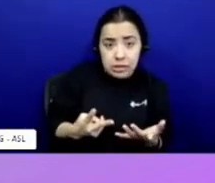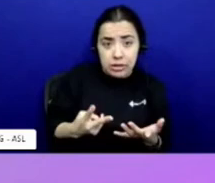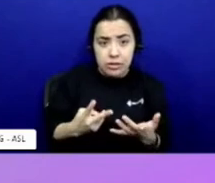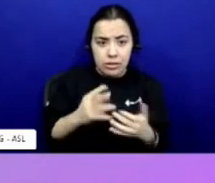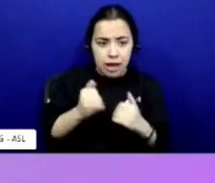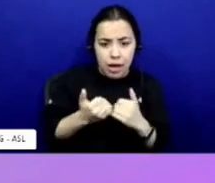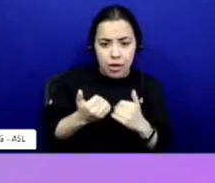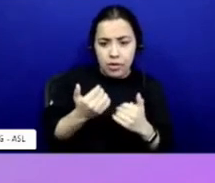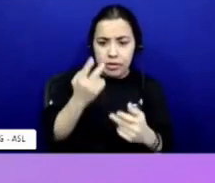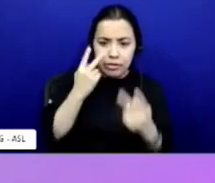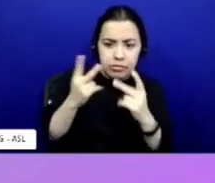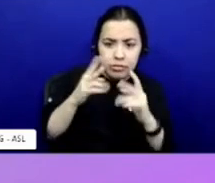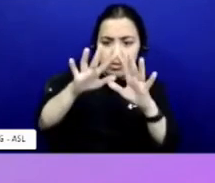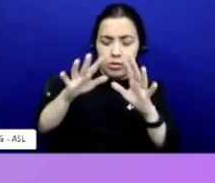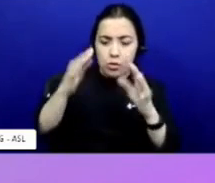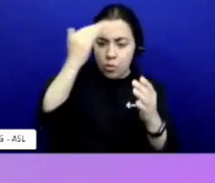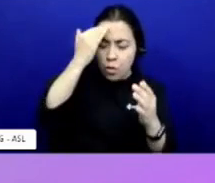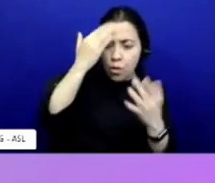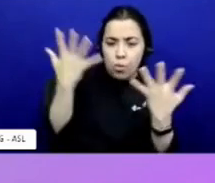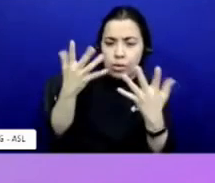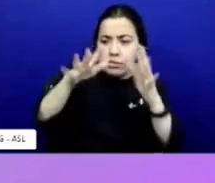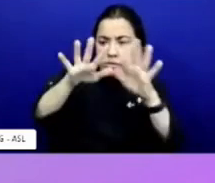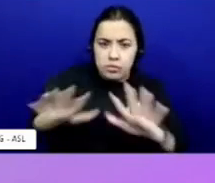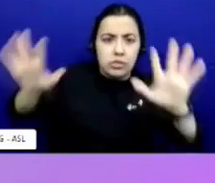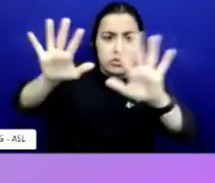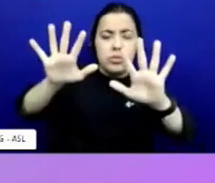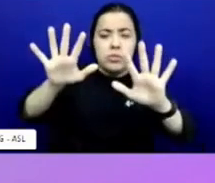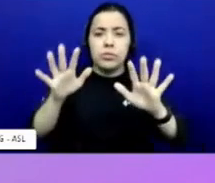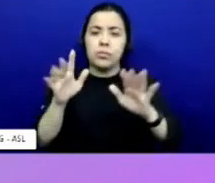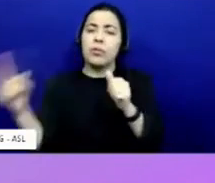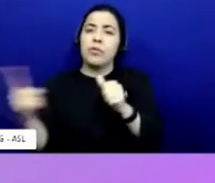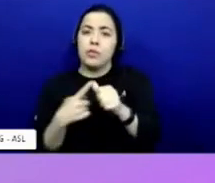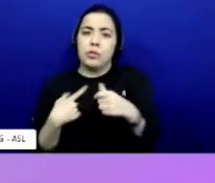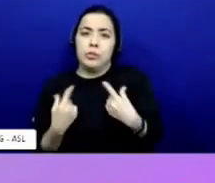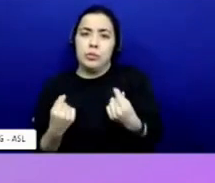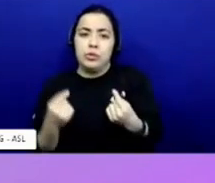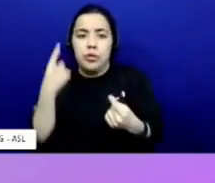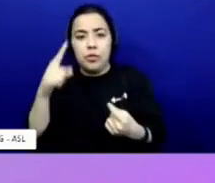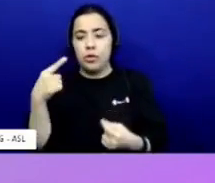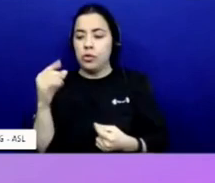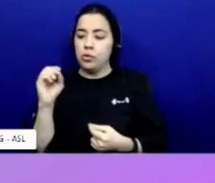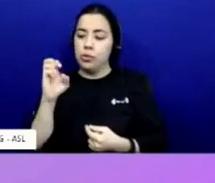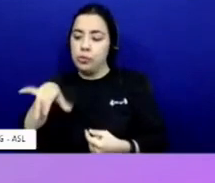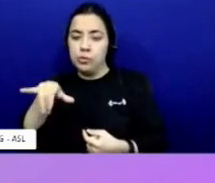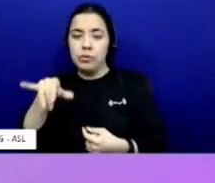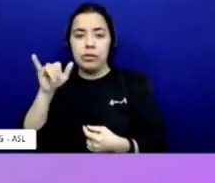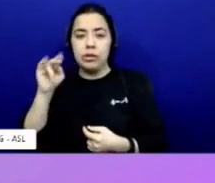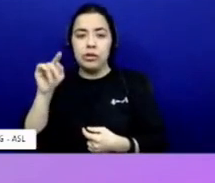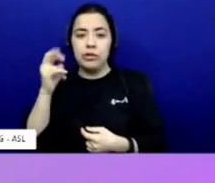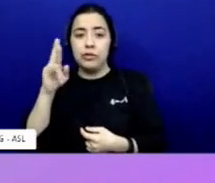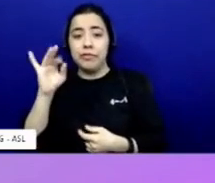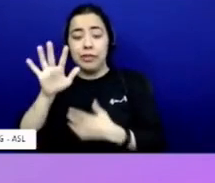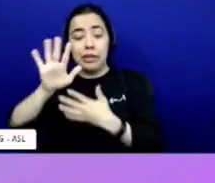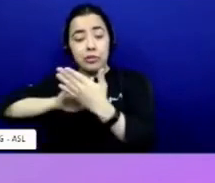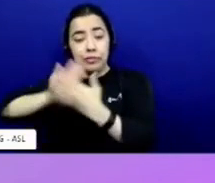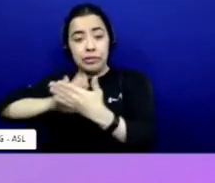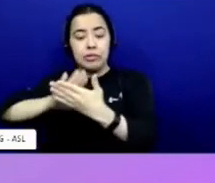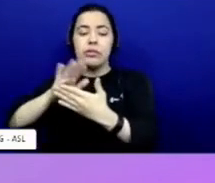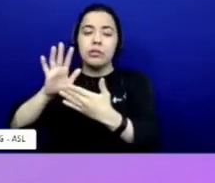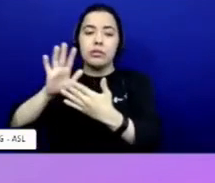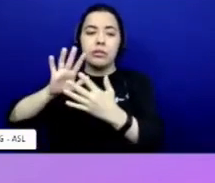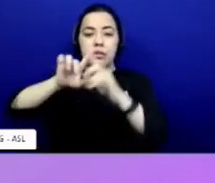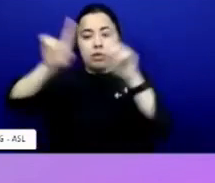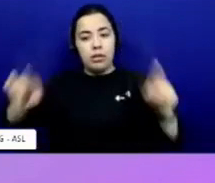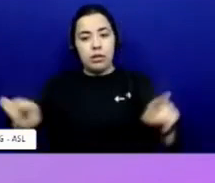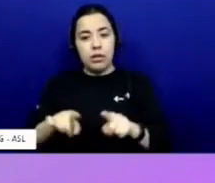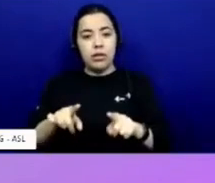first screen reader to really tackle GUI interfaces was Berkeley Outspoken. I'm showing here actually